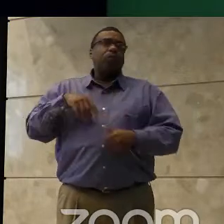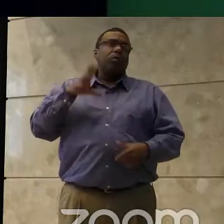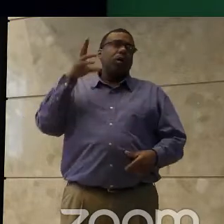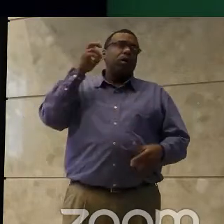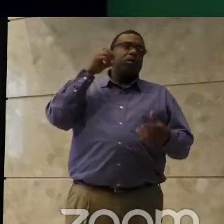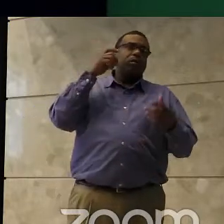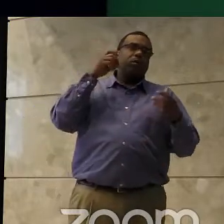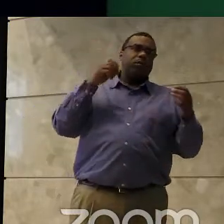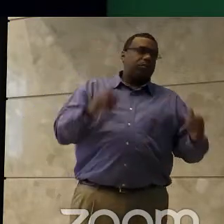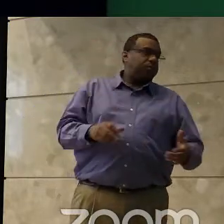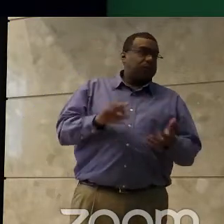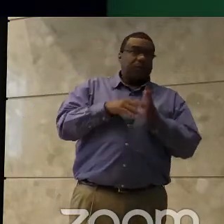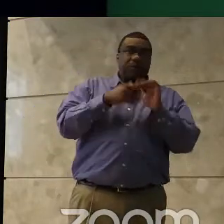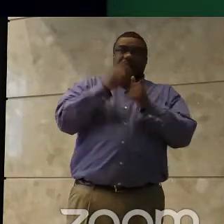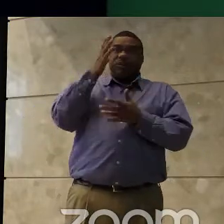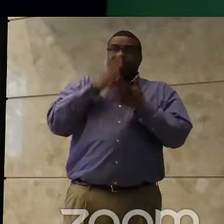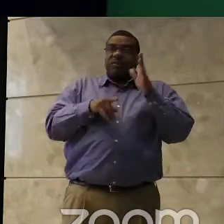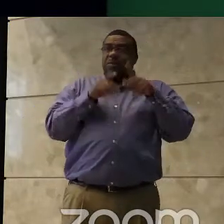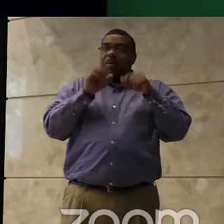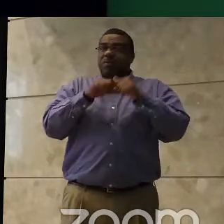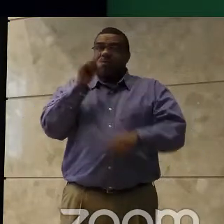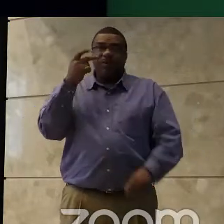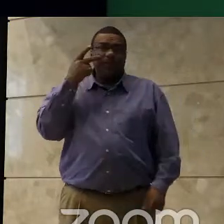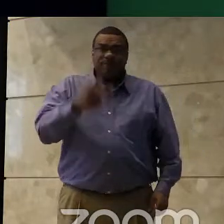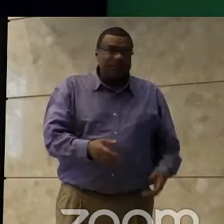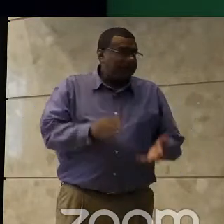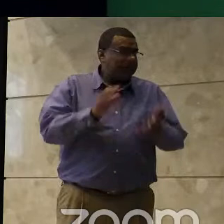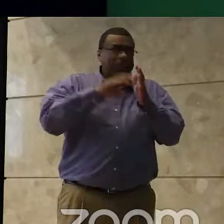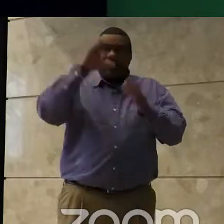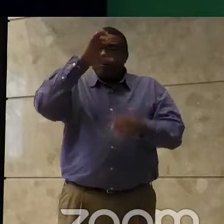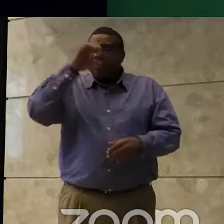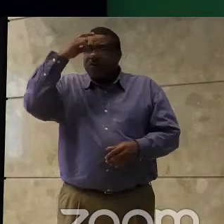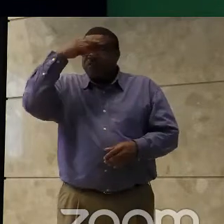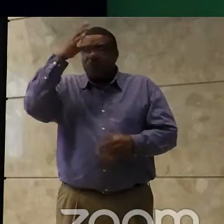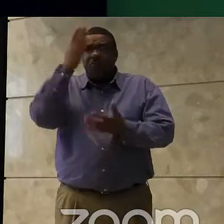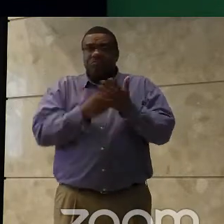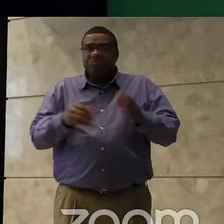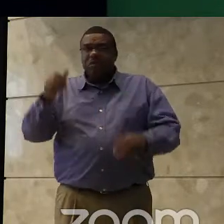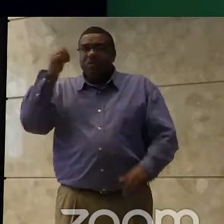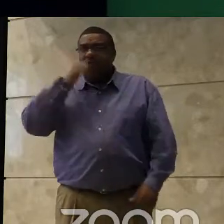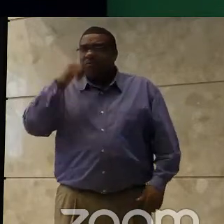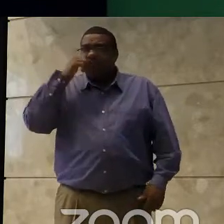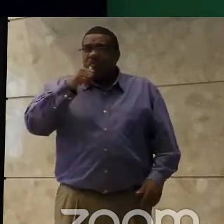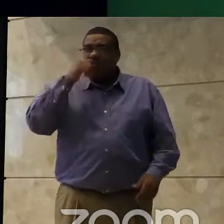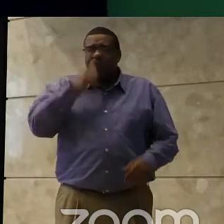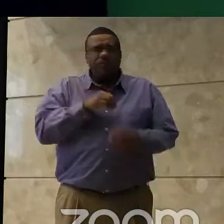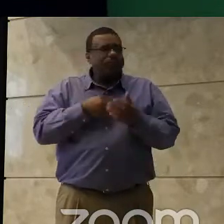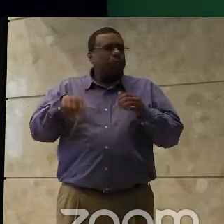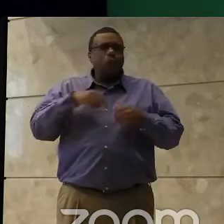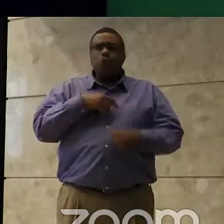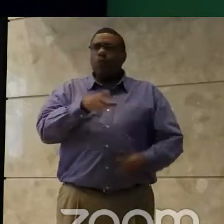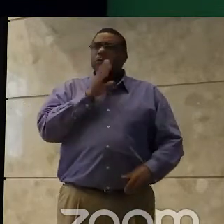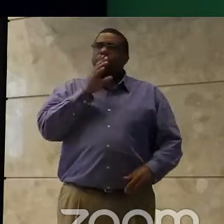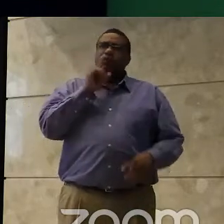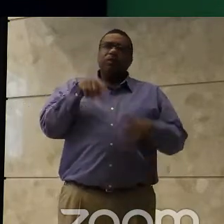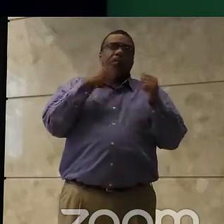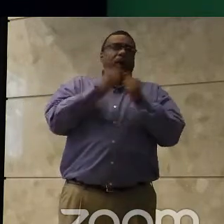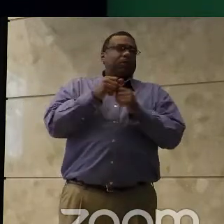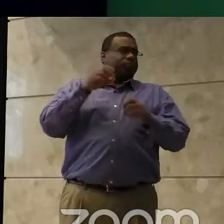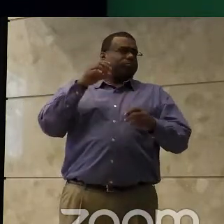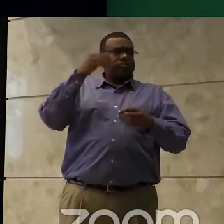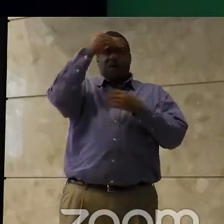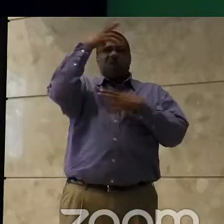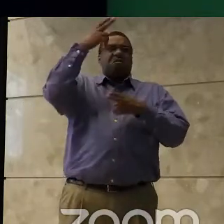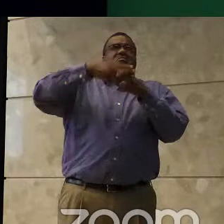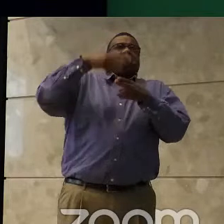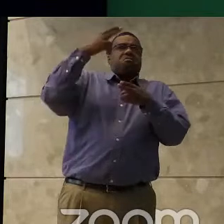not seeing certain people looking for some little girls. And we talk about, say, their